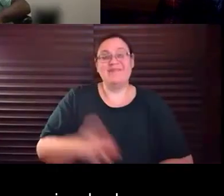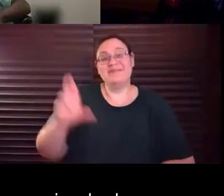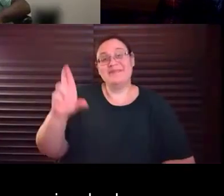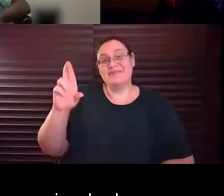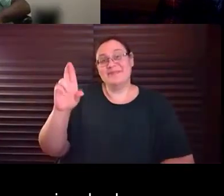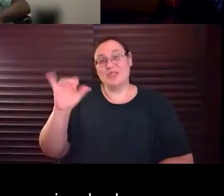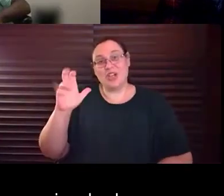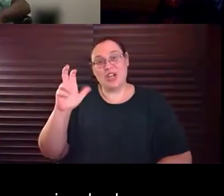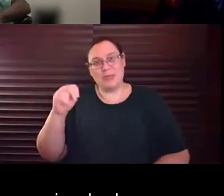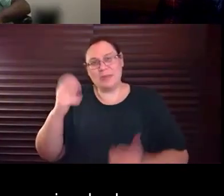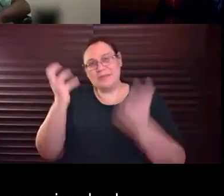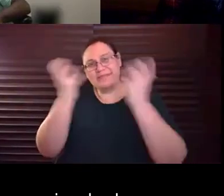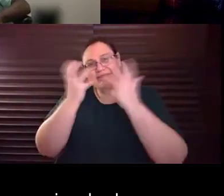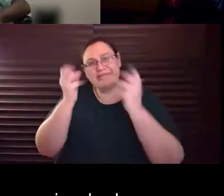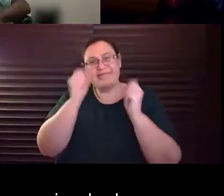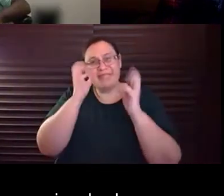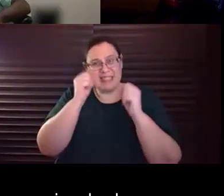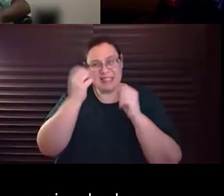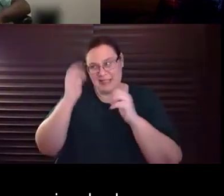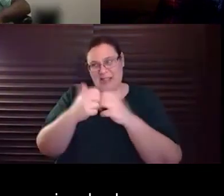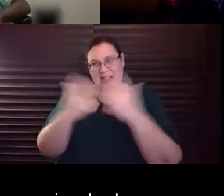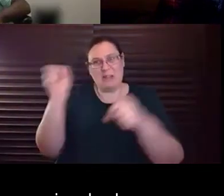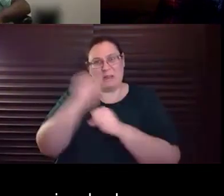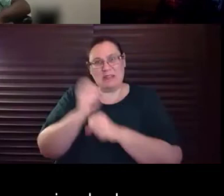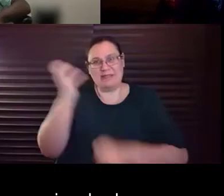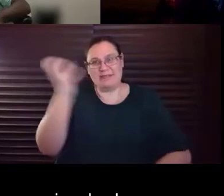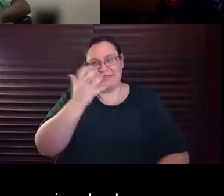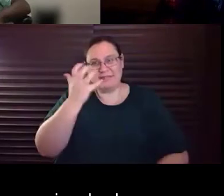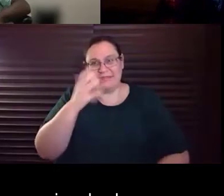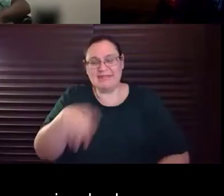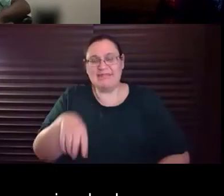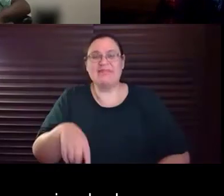That's incredible. That sounds like a lot of work.